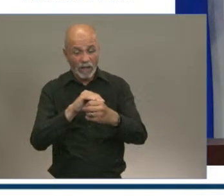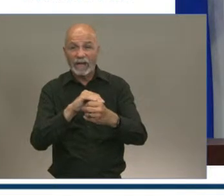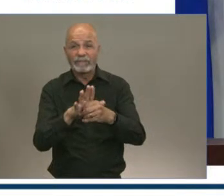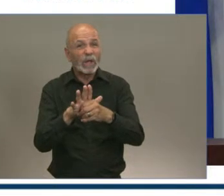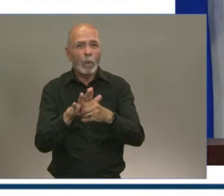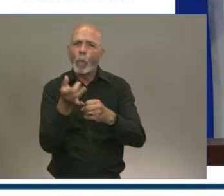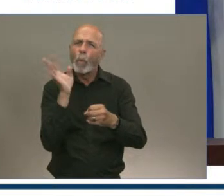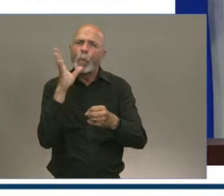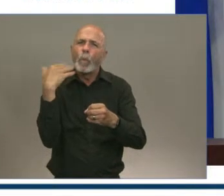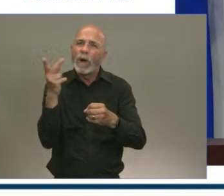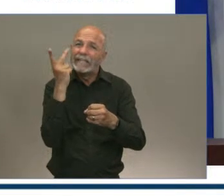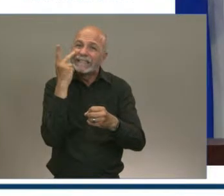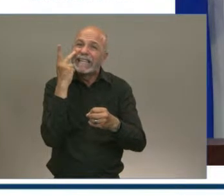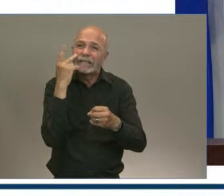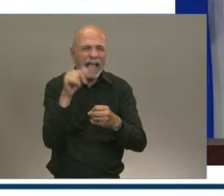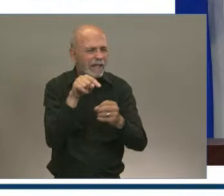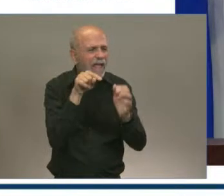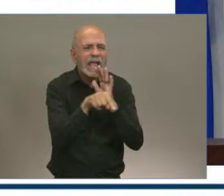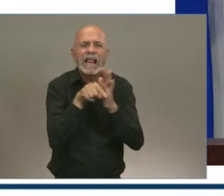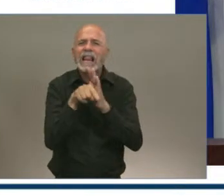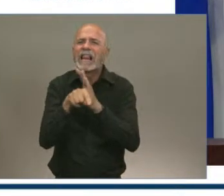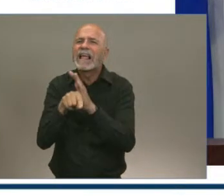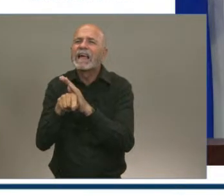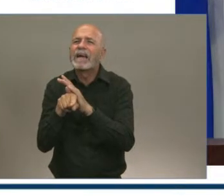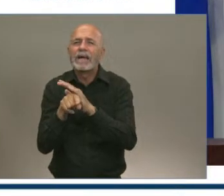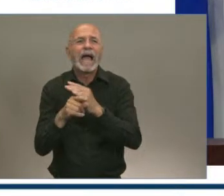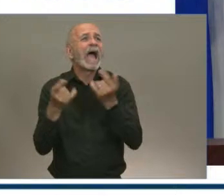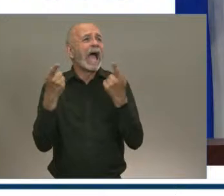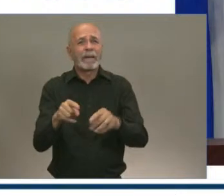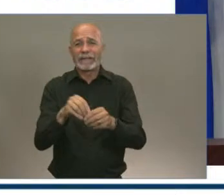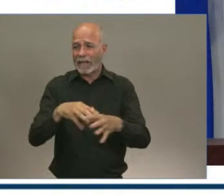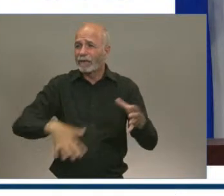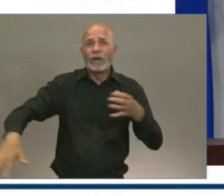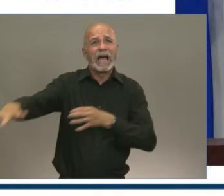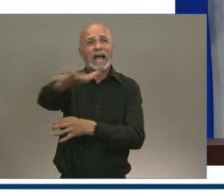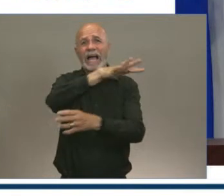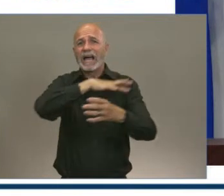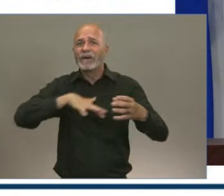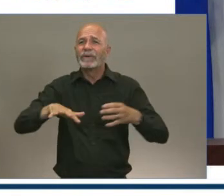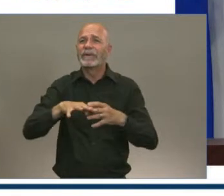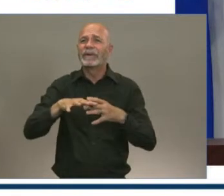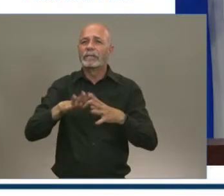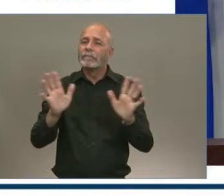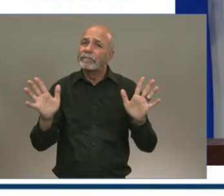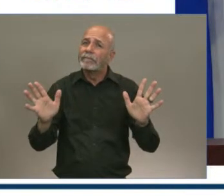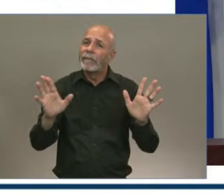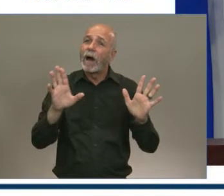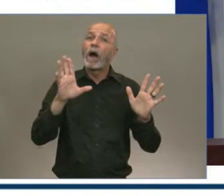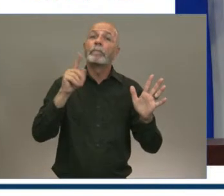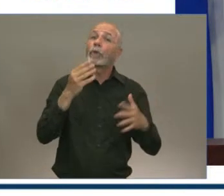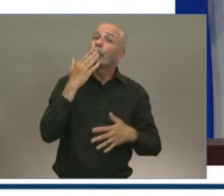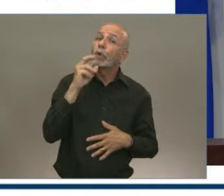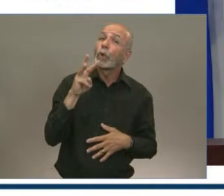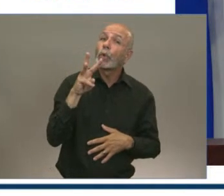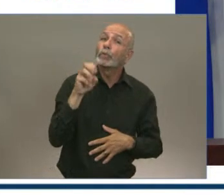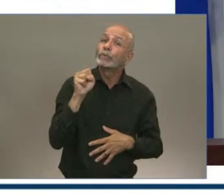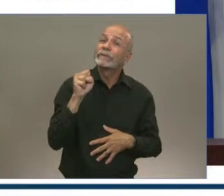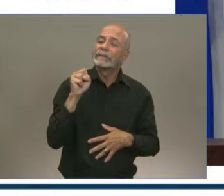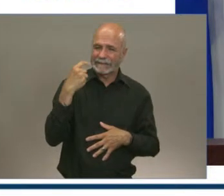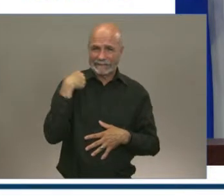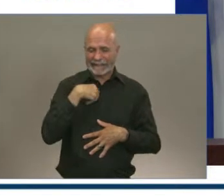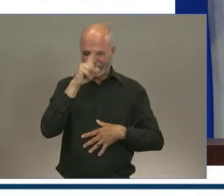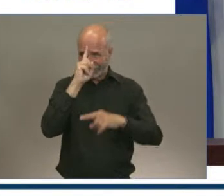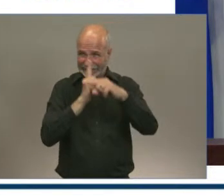lingering in our province. The good news is we are managing to contain it. Today we are reporting 8 cases of COVID in our